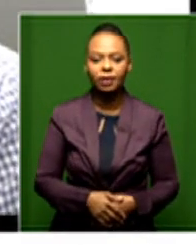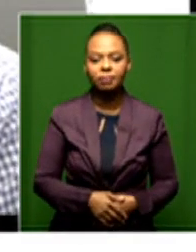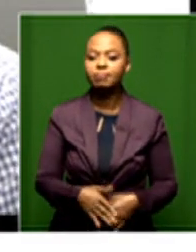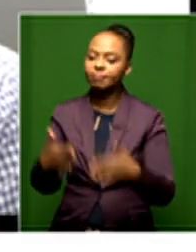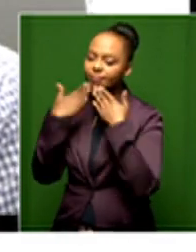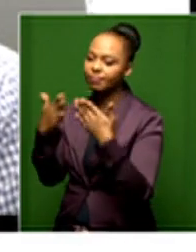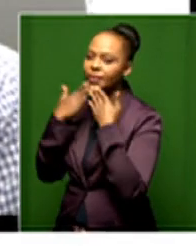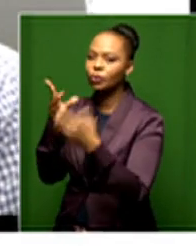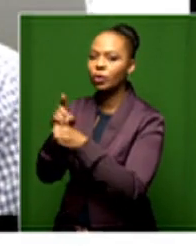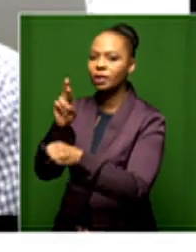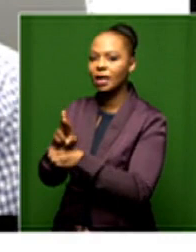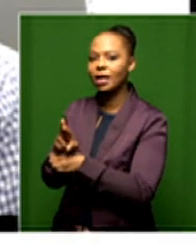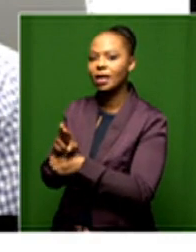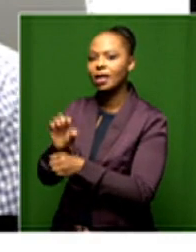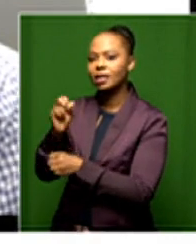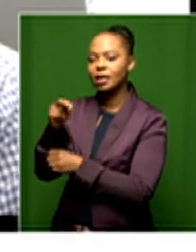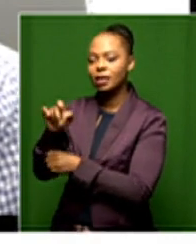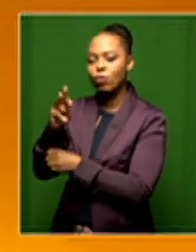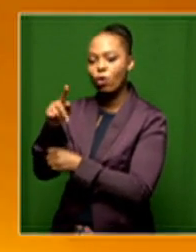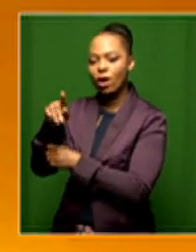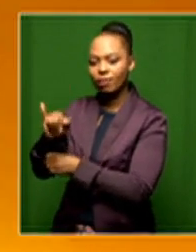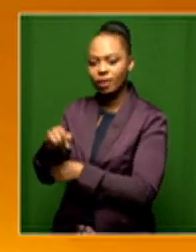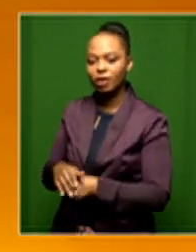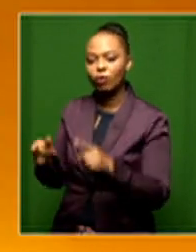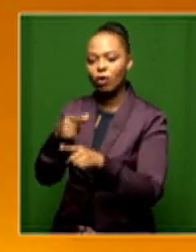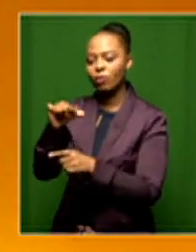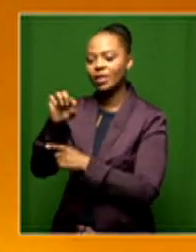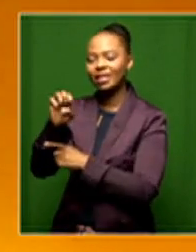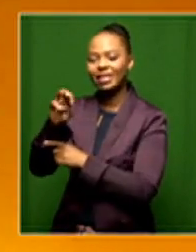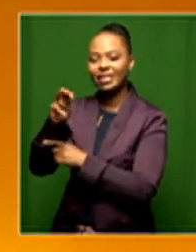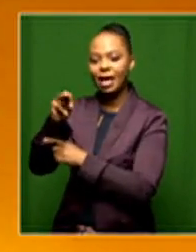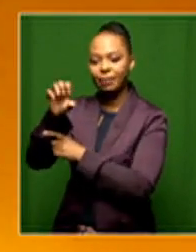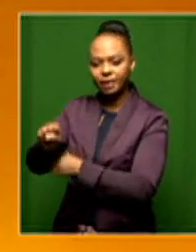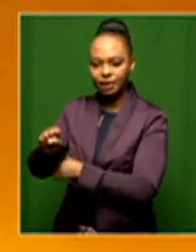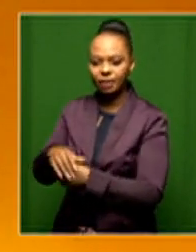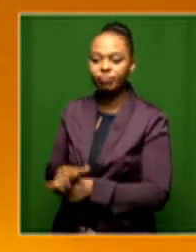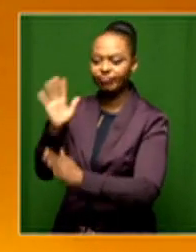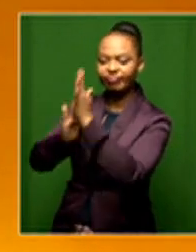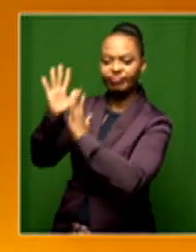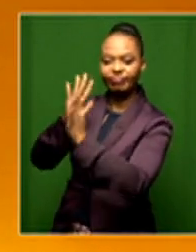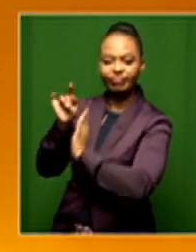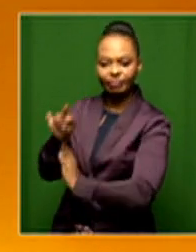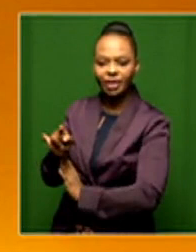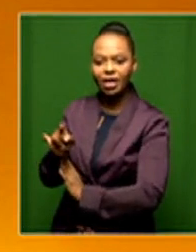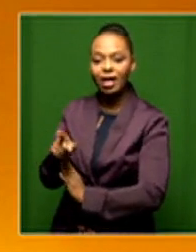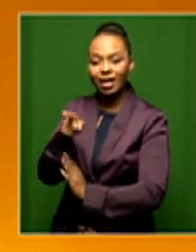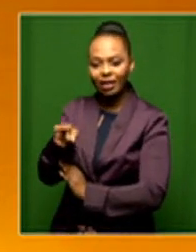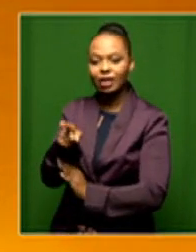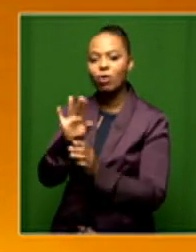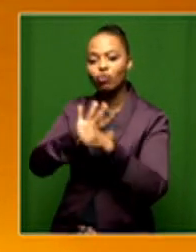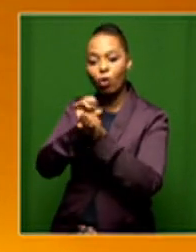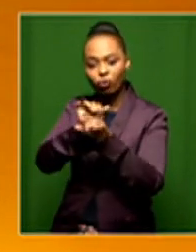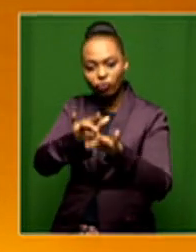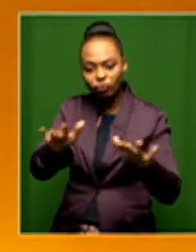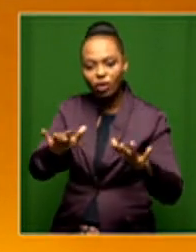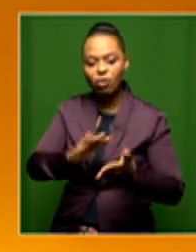Dr. Stanley Moloabi from the Government Employees Medical Scheme, or GEMS, talking to us about, firstly, the role in the